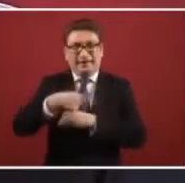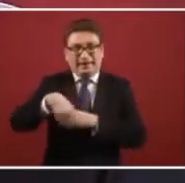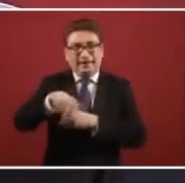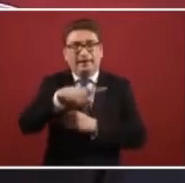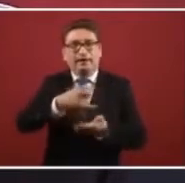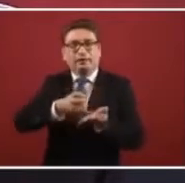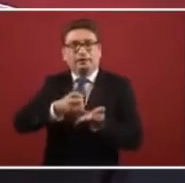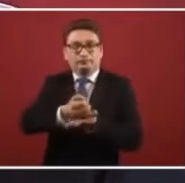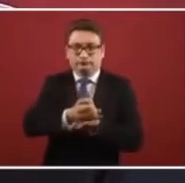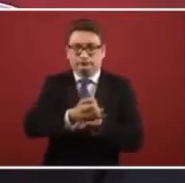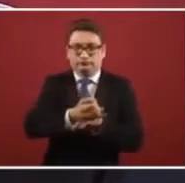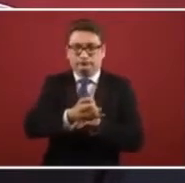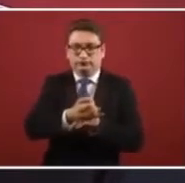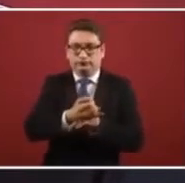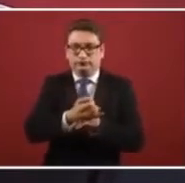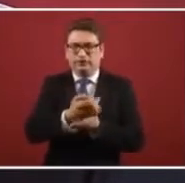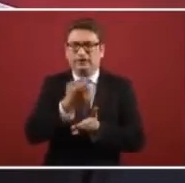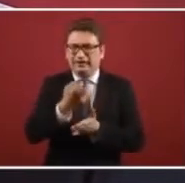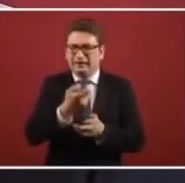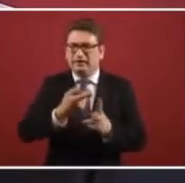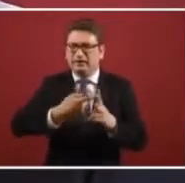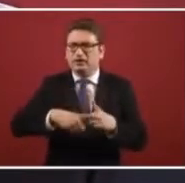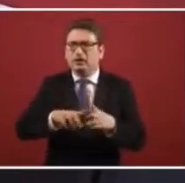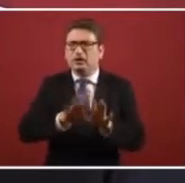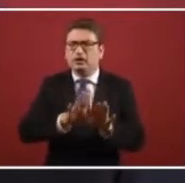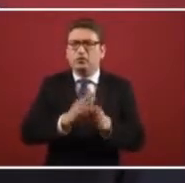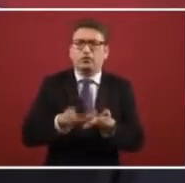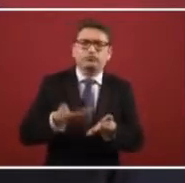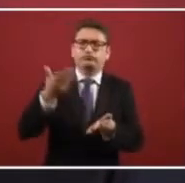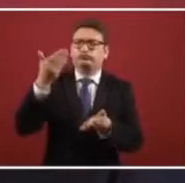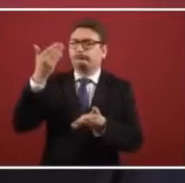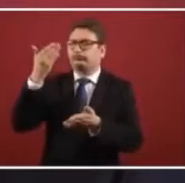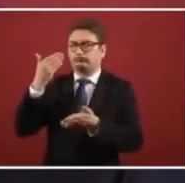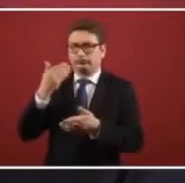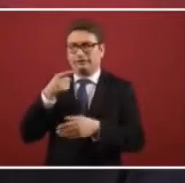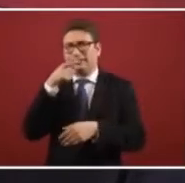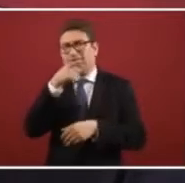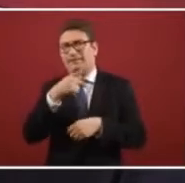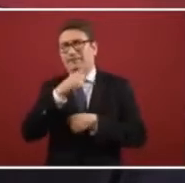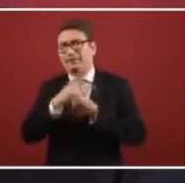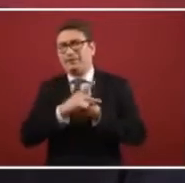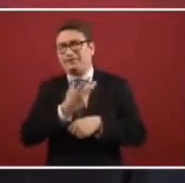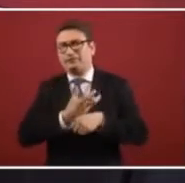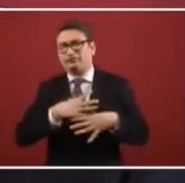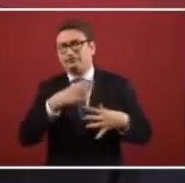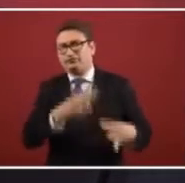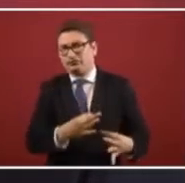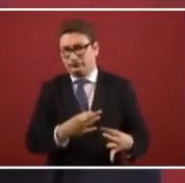That comes from the foundation of that country. But we have